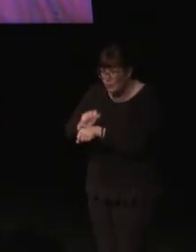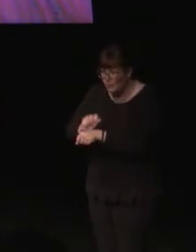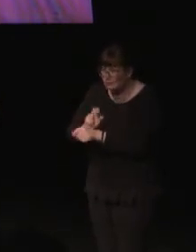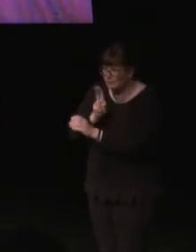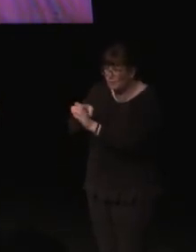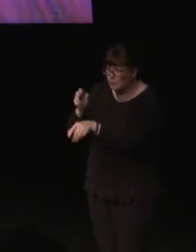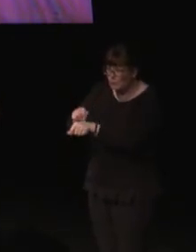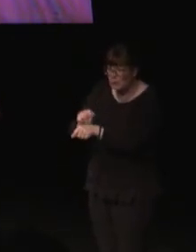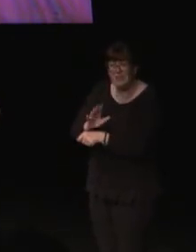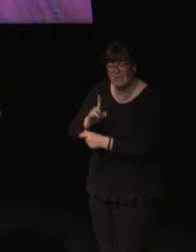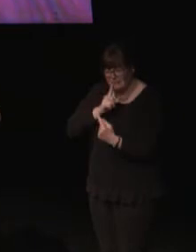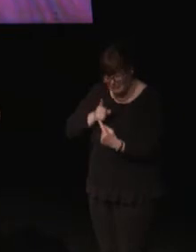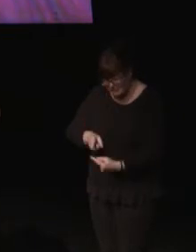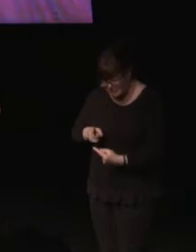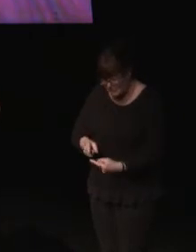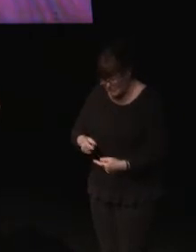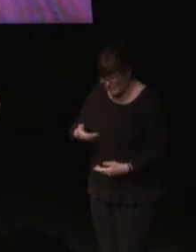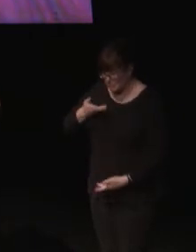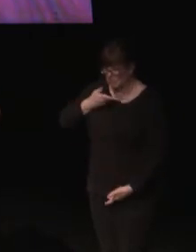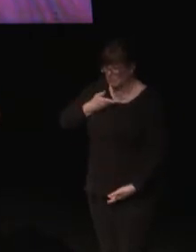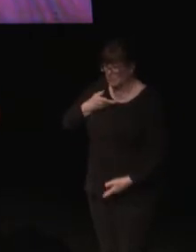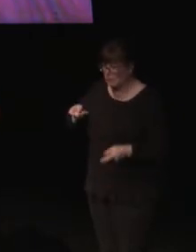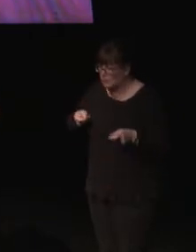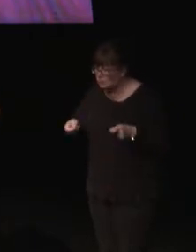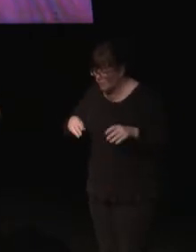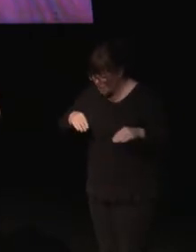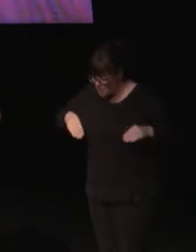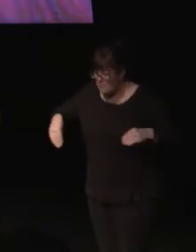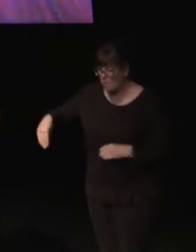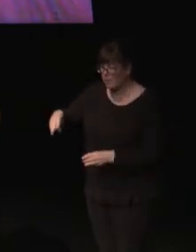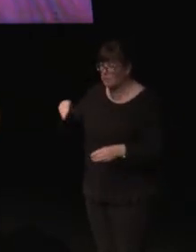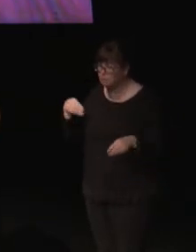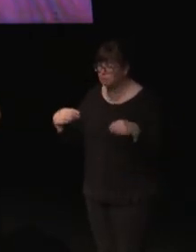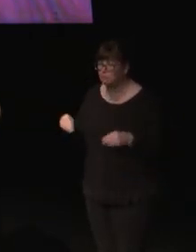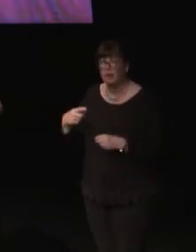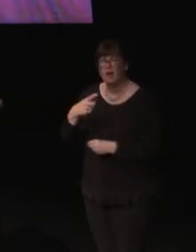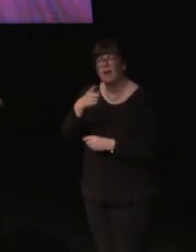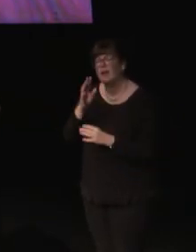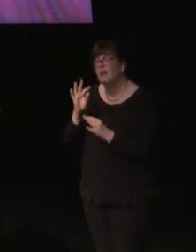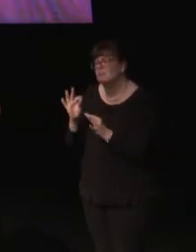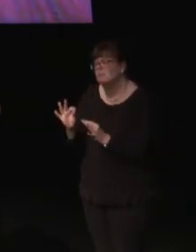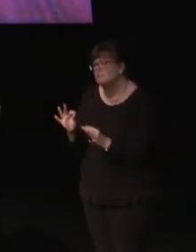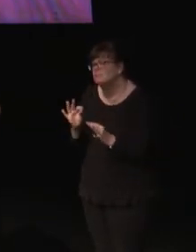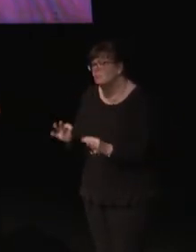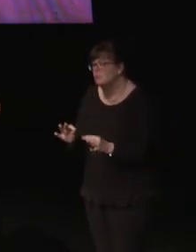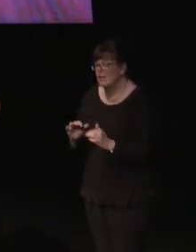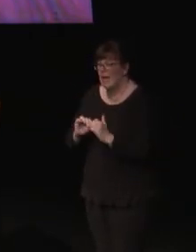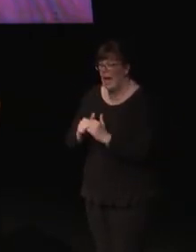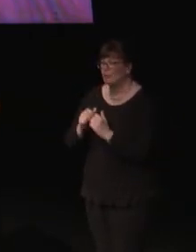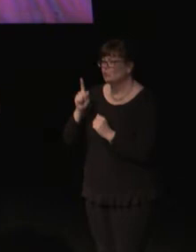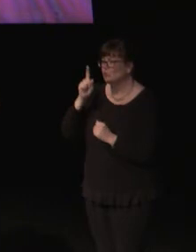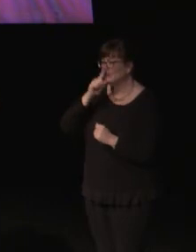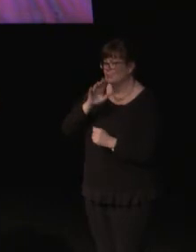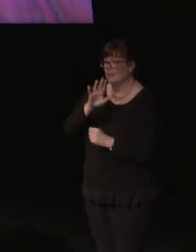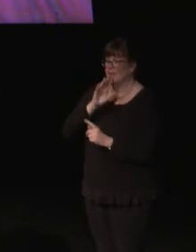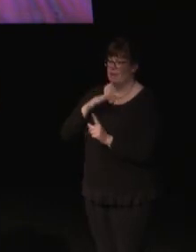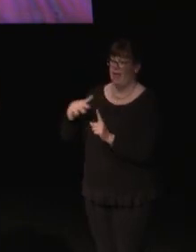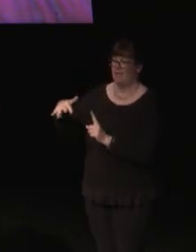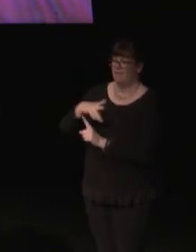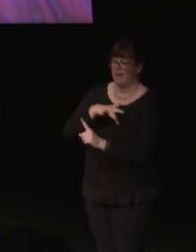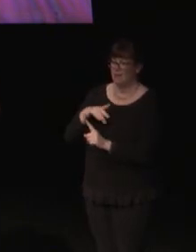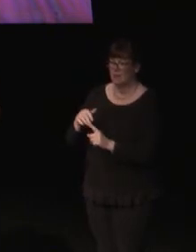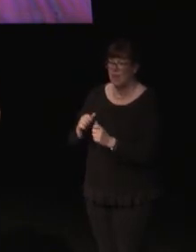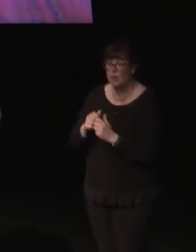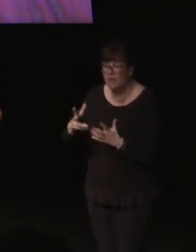they're having issues with like maybe trunk control or mobility, this would be a perfect way to simulate their environment without giving